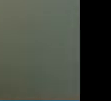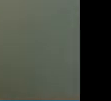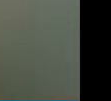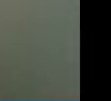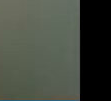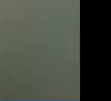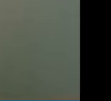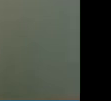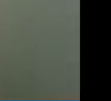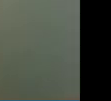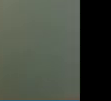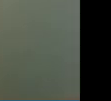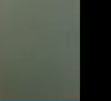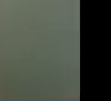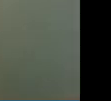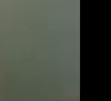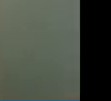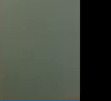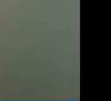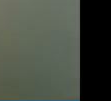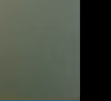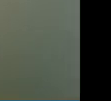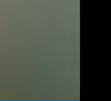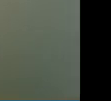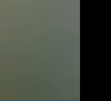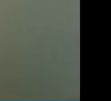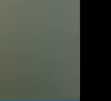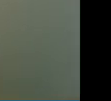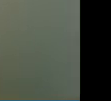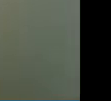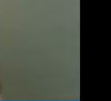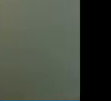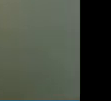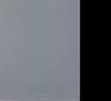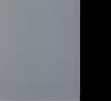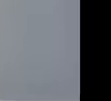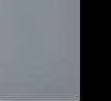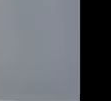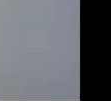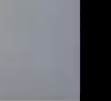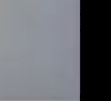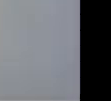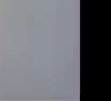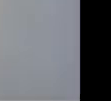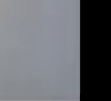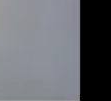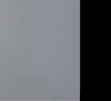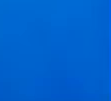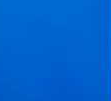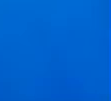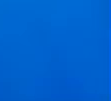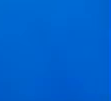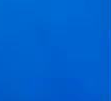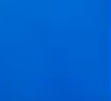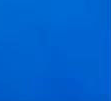right color, they get very excited. So I think it's that they do actually use the devices. We have followed up with a